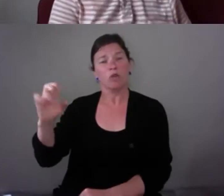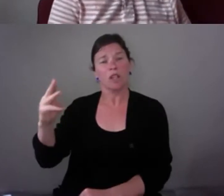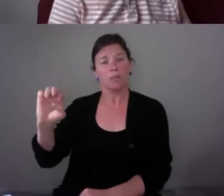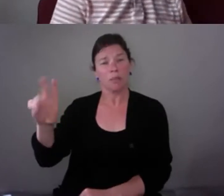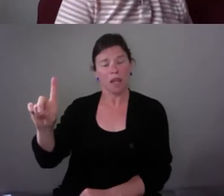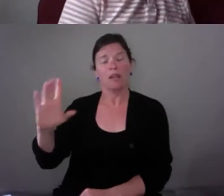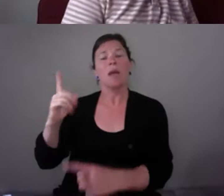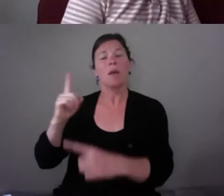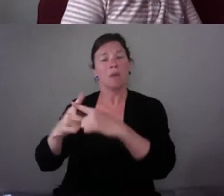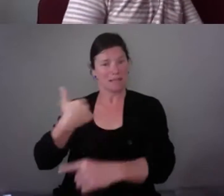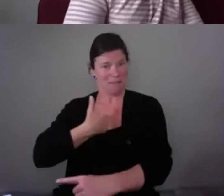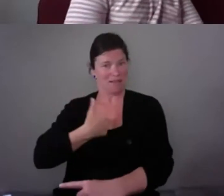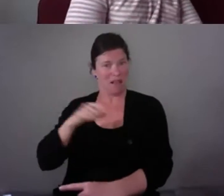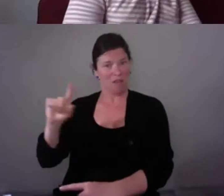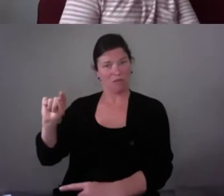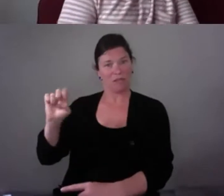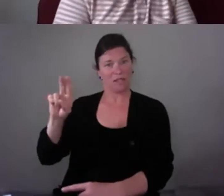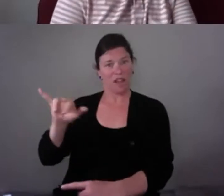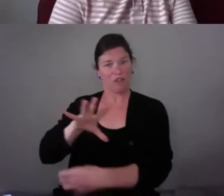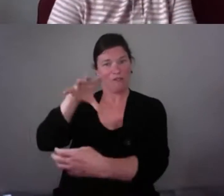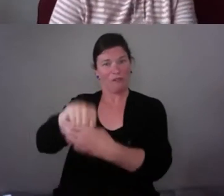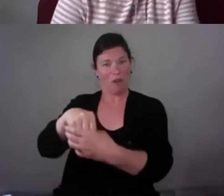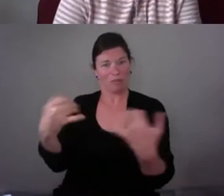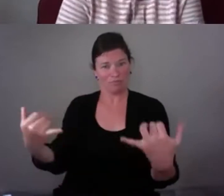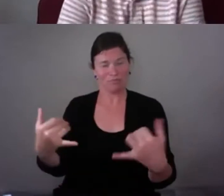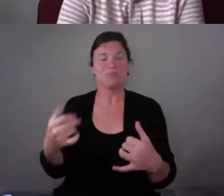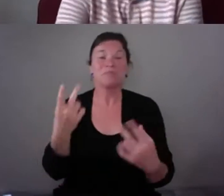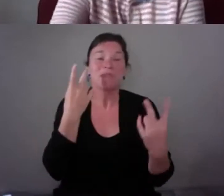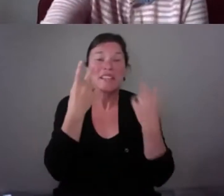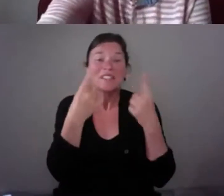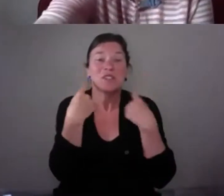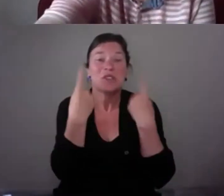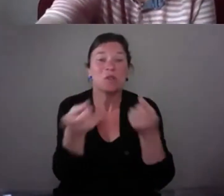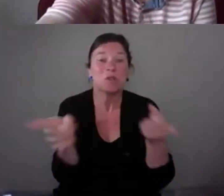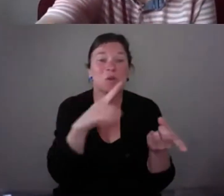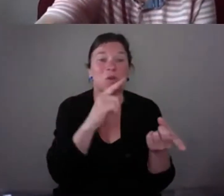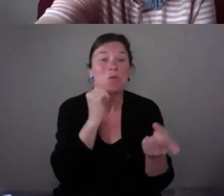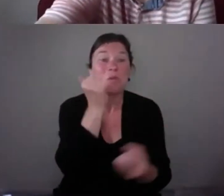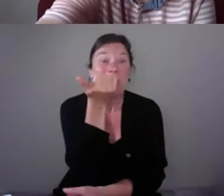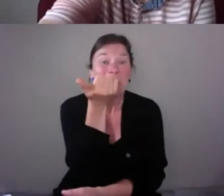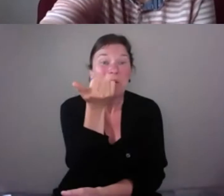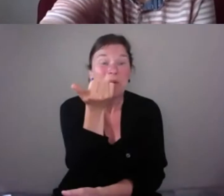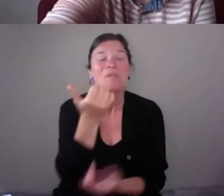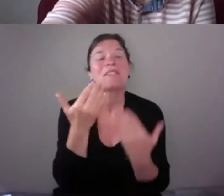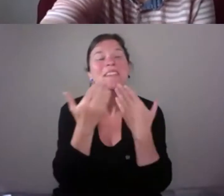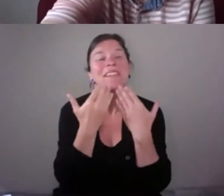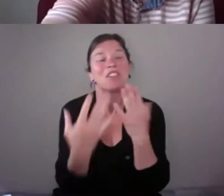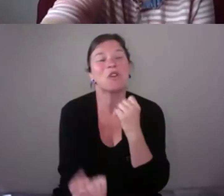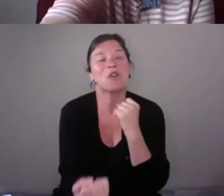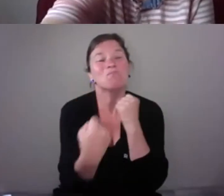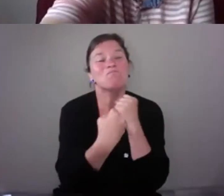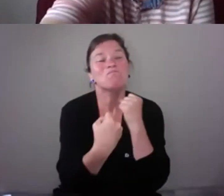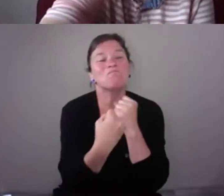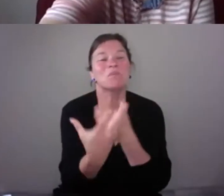me, Terry Tibbett, your MC for the day. And we'll see you all tomorrow after the video that shows them. Thanks again for tuning in.